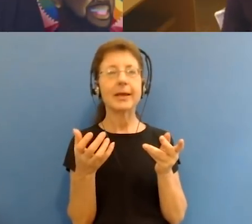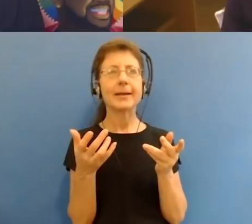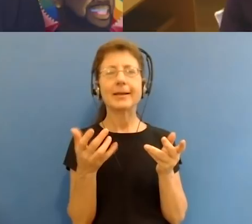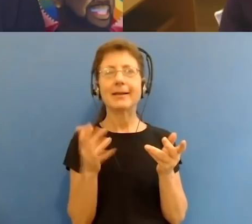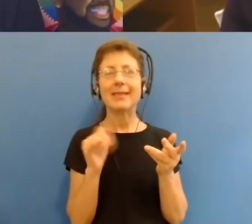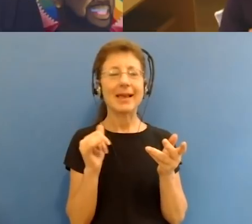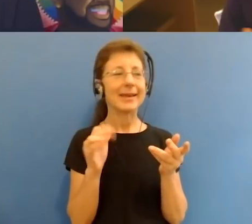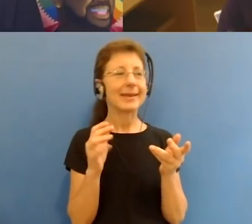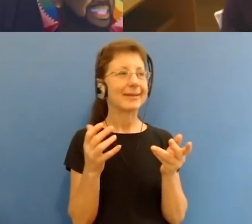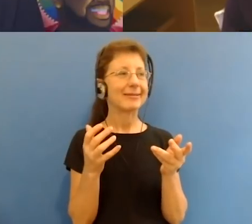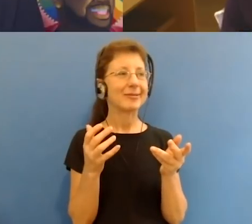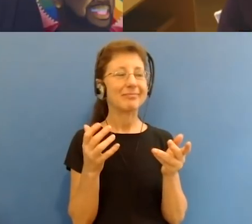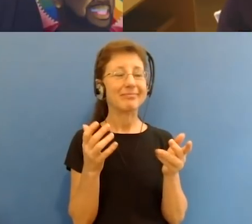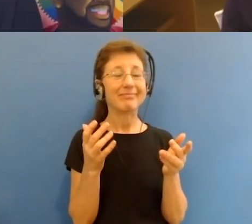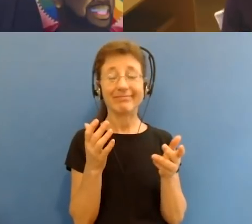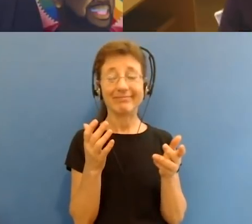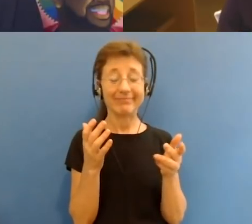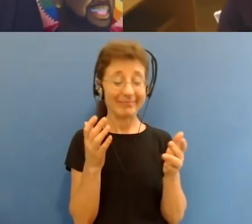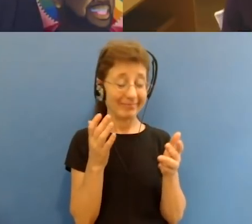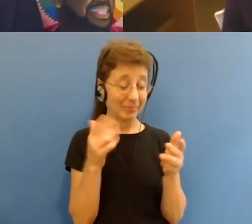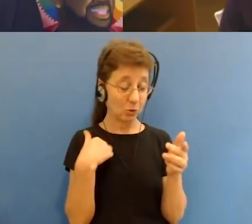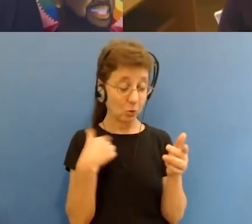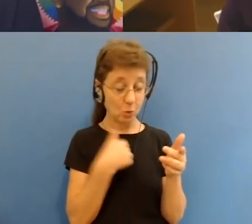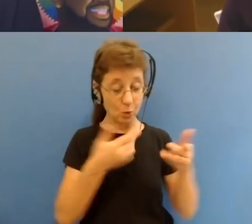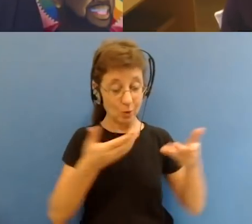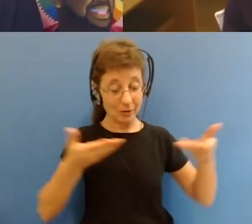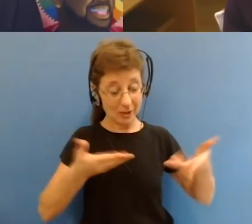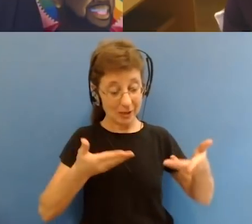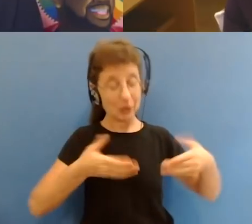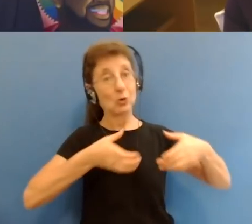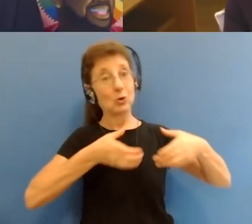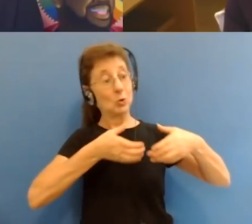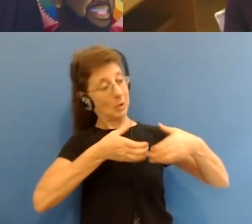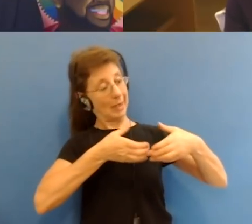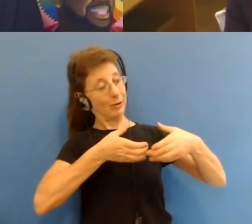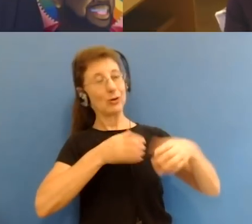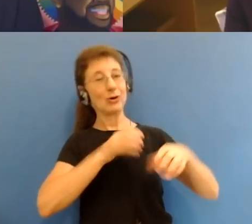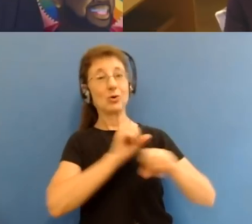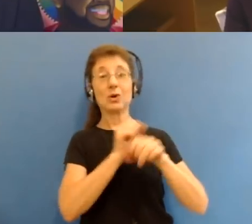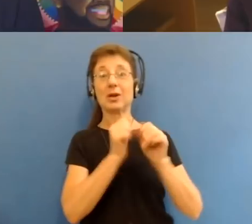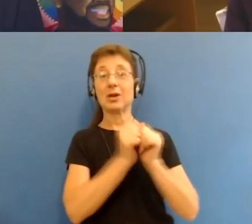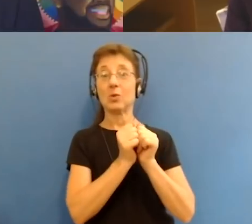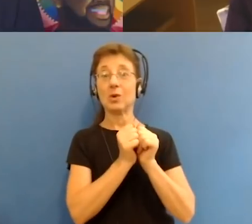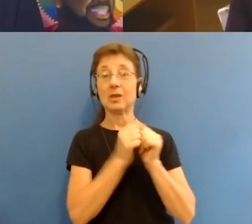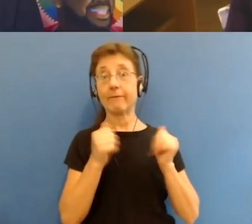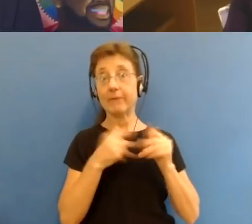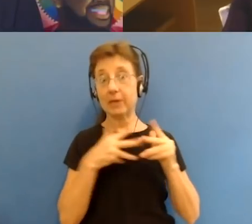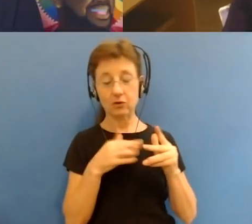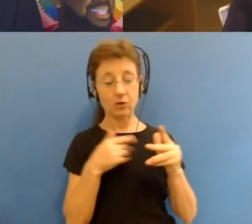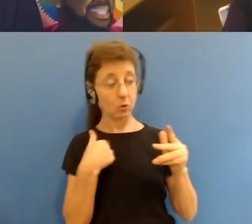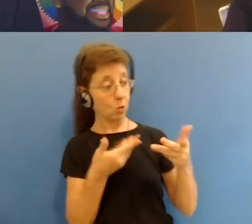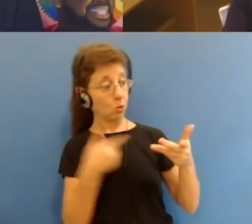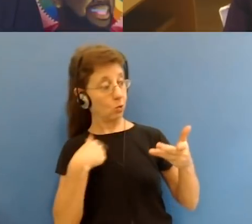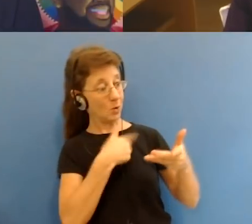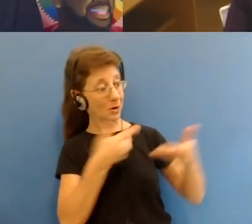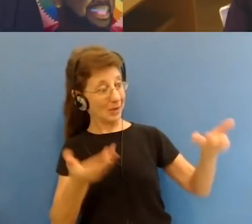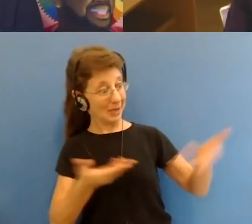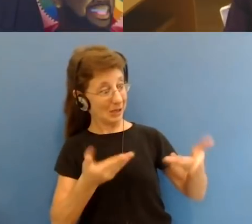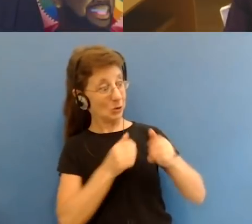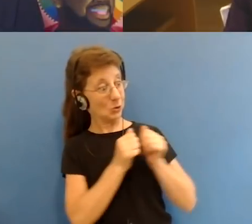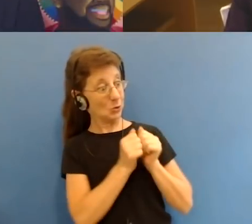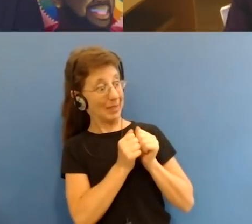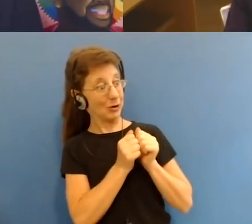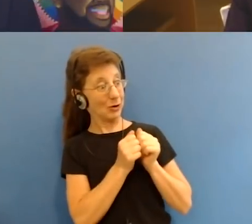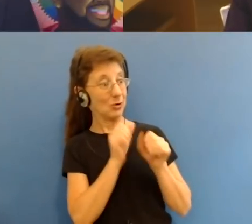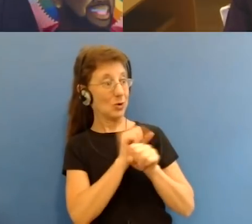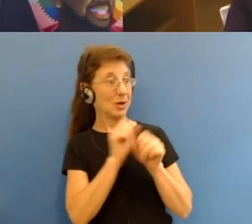are together working with the fears that are here. Here we are together working with the heartbreak. Are you involved with that?